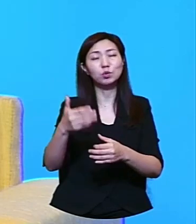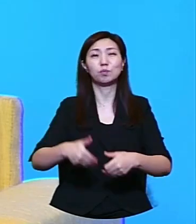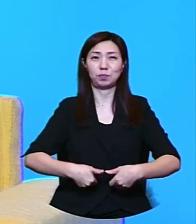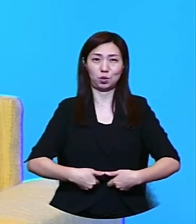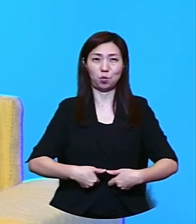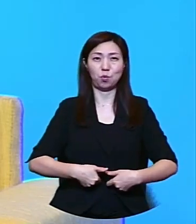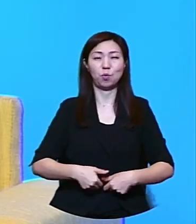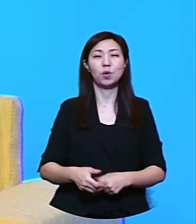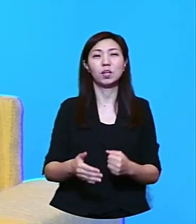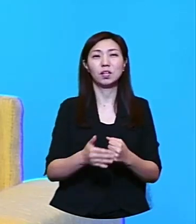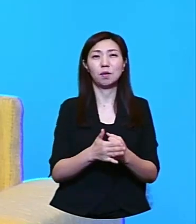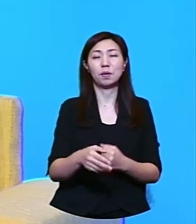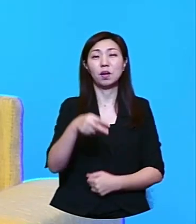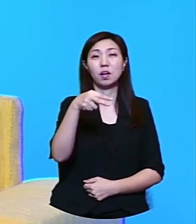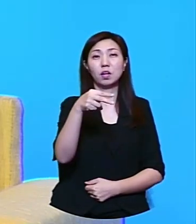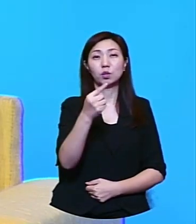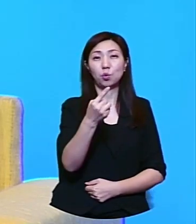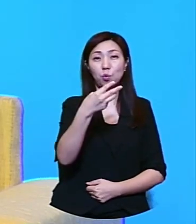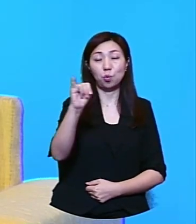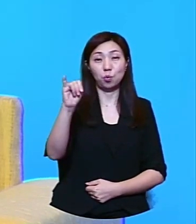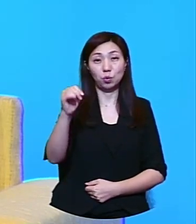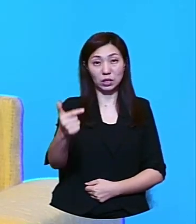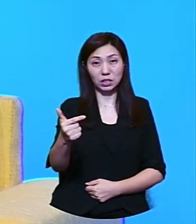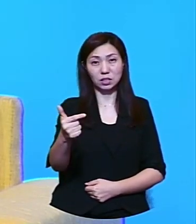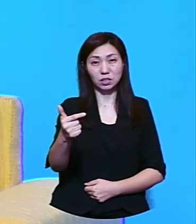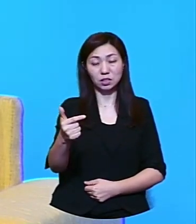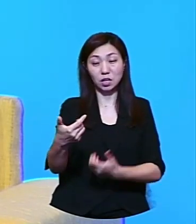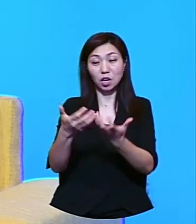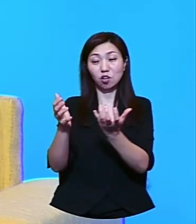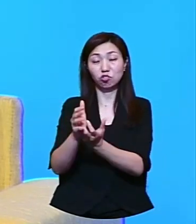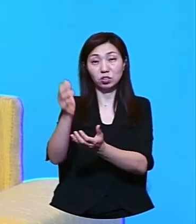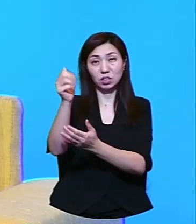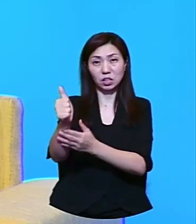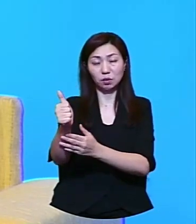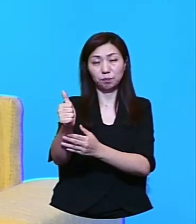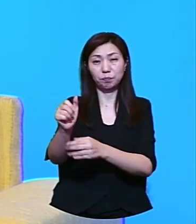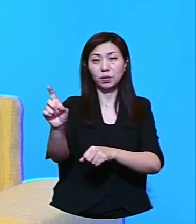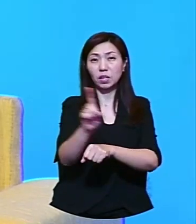you here. It's about digital literacy.